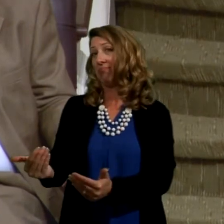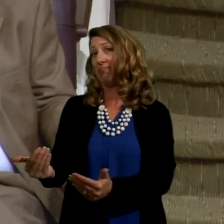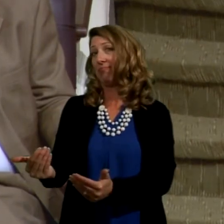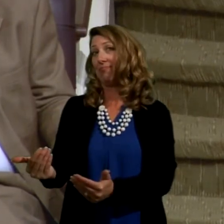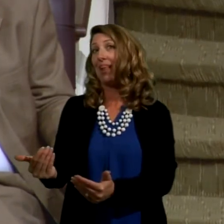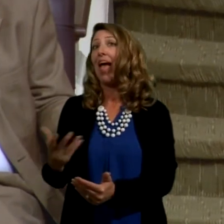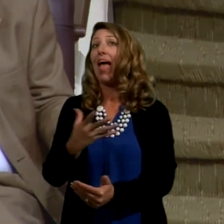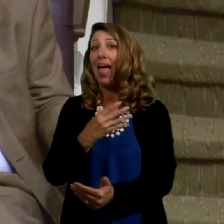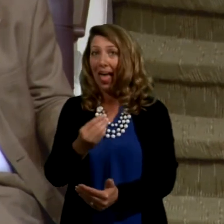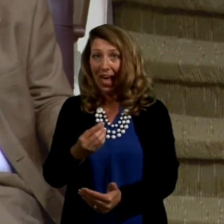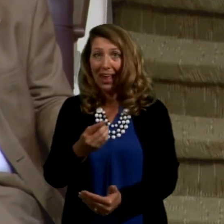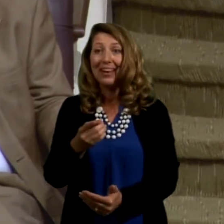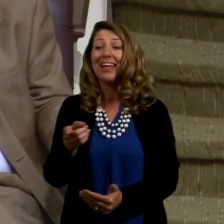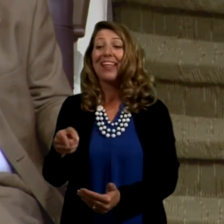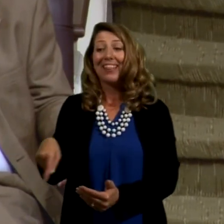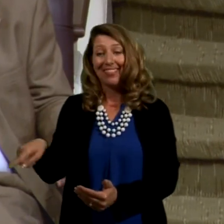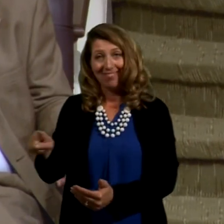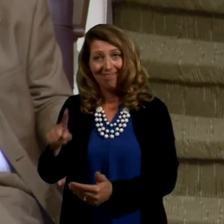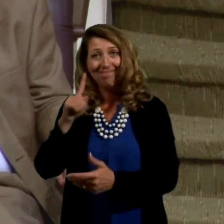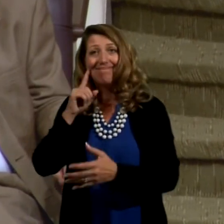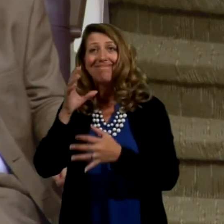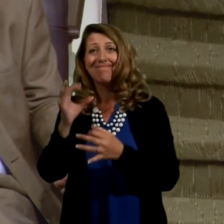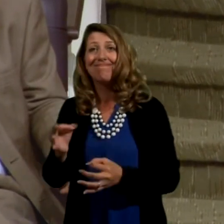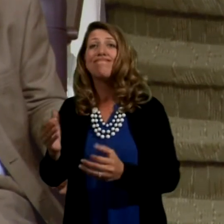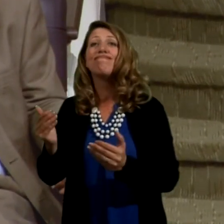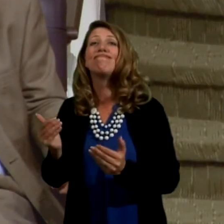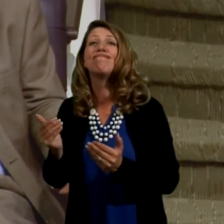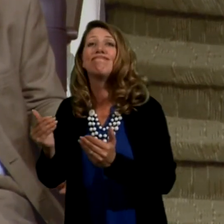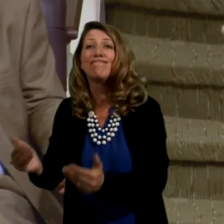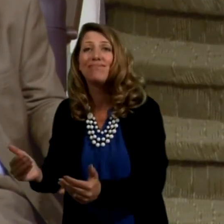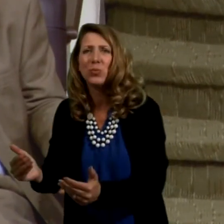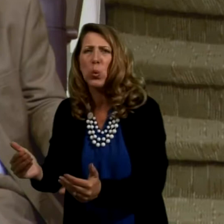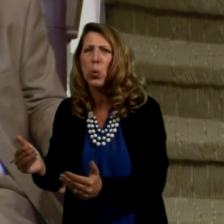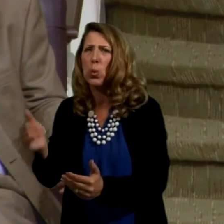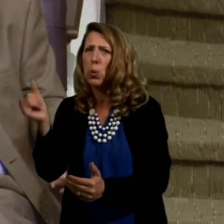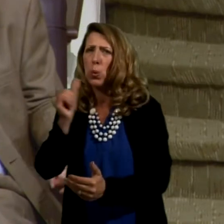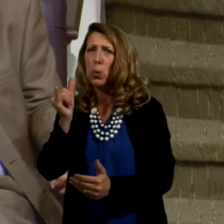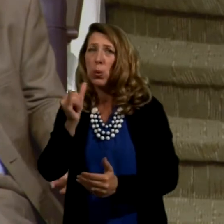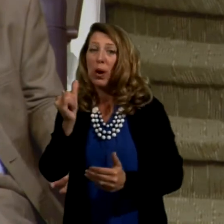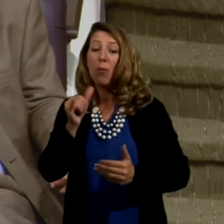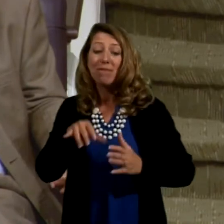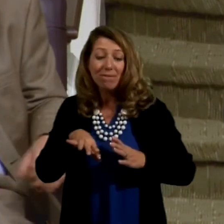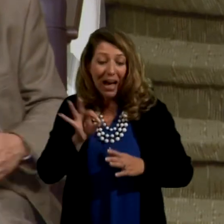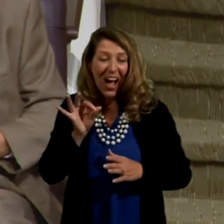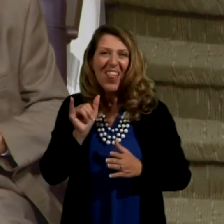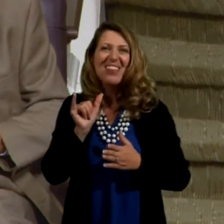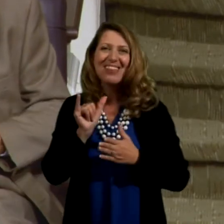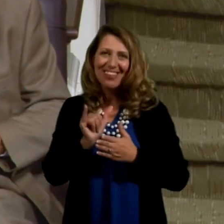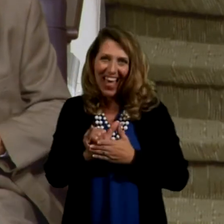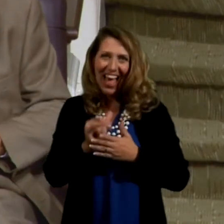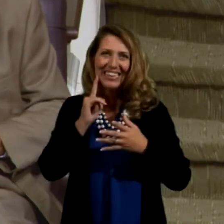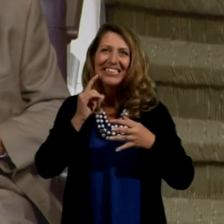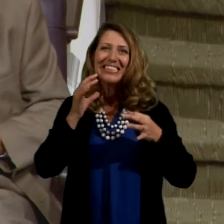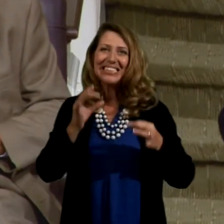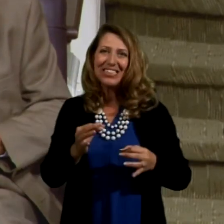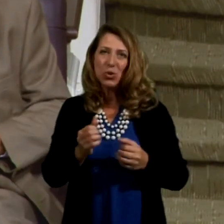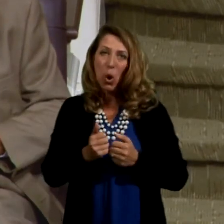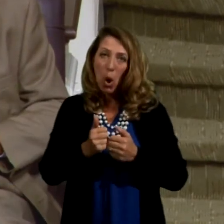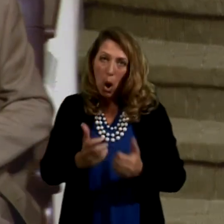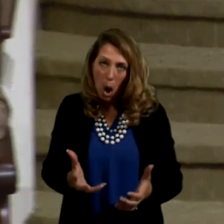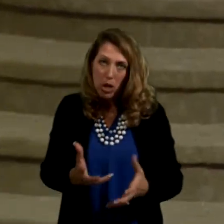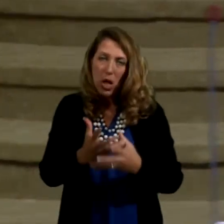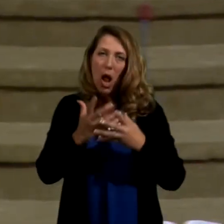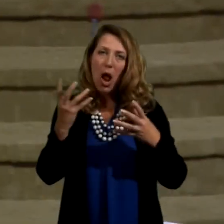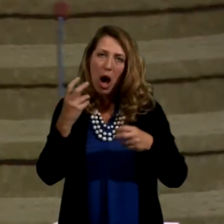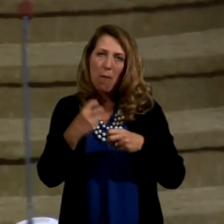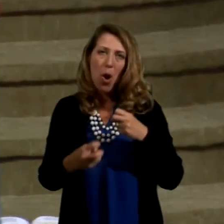do. And you'll see several things. This decision causes a tremendous amount of hurt and difficulty. And yet, God